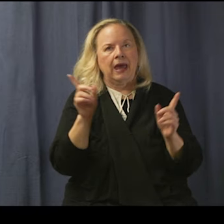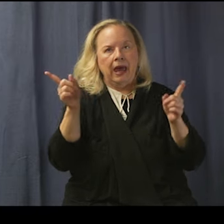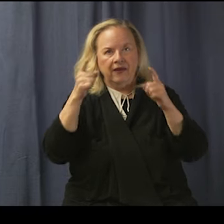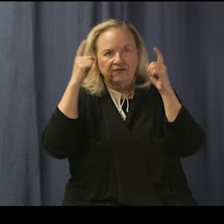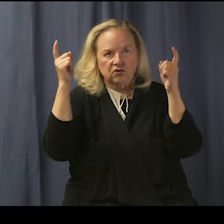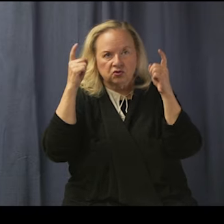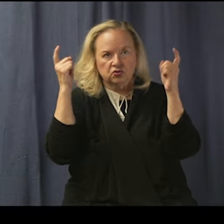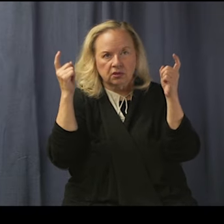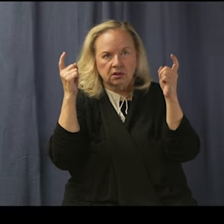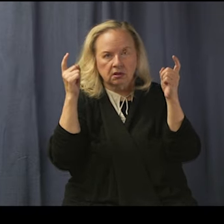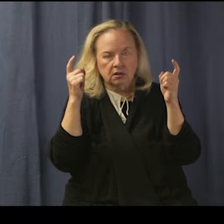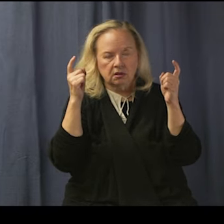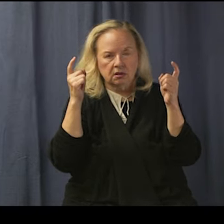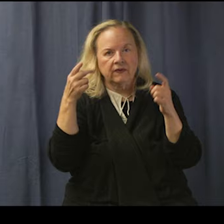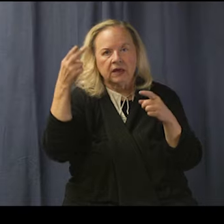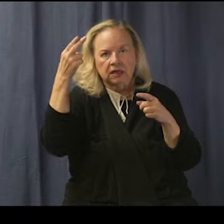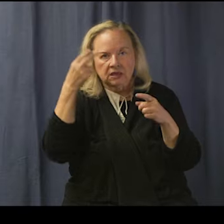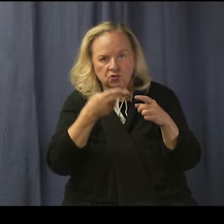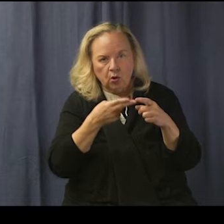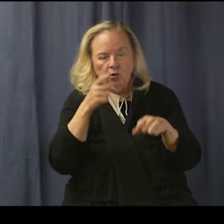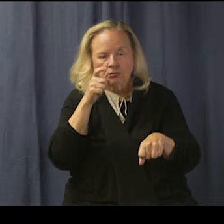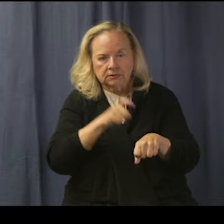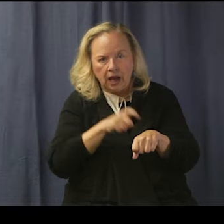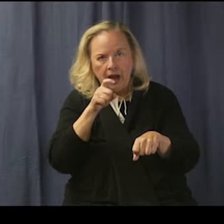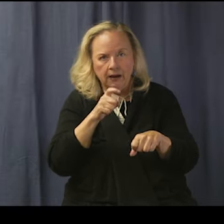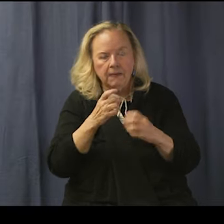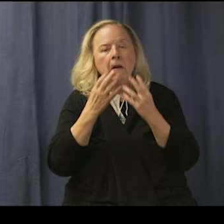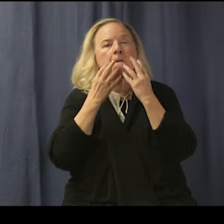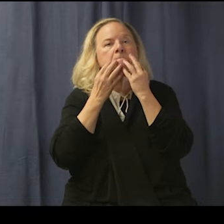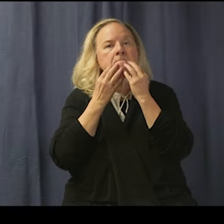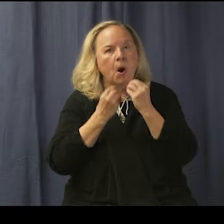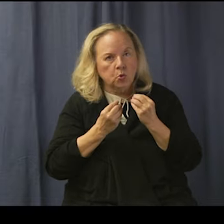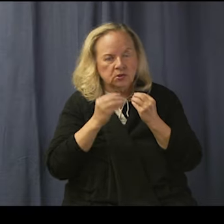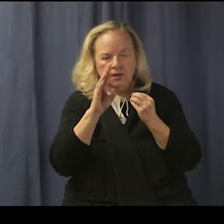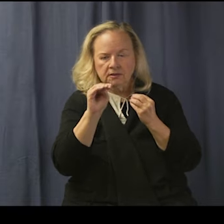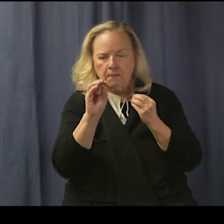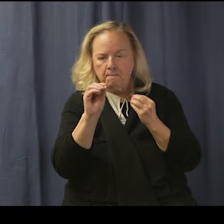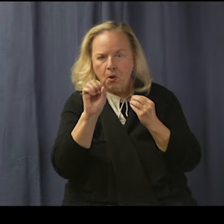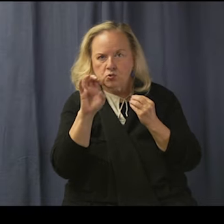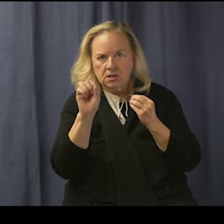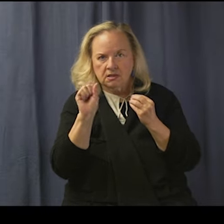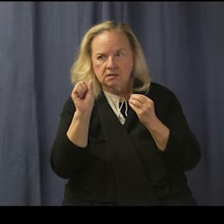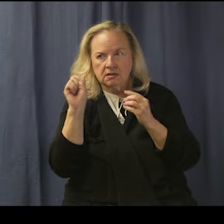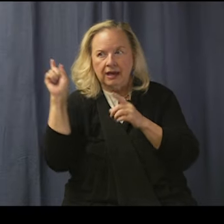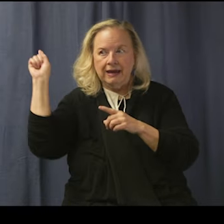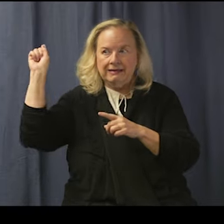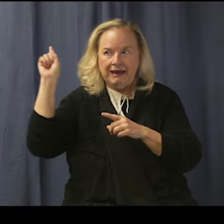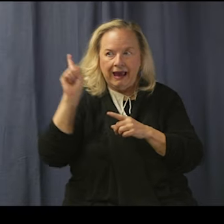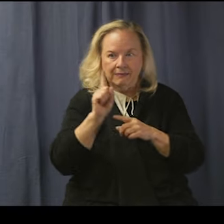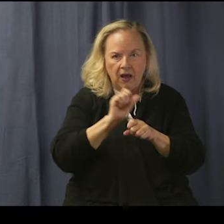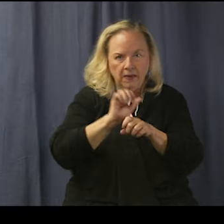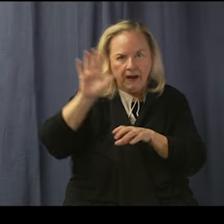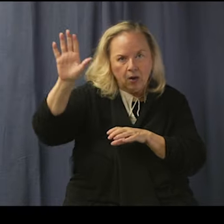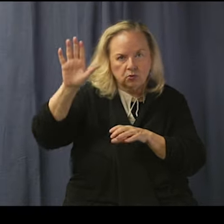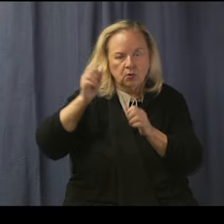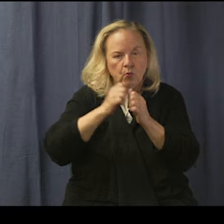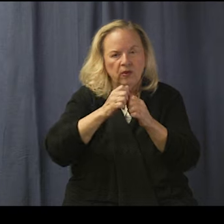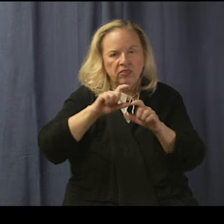anniversary of a very historic event when Moses came down the mount with the tablets. That